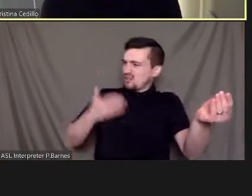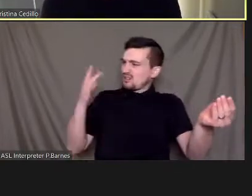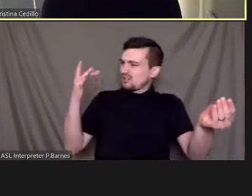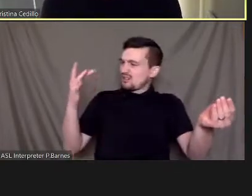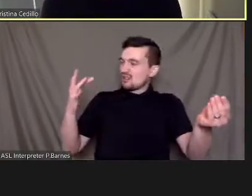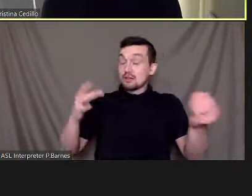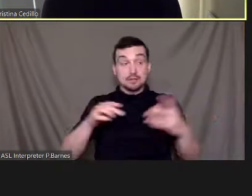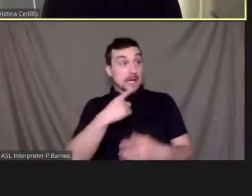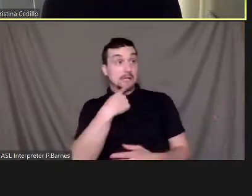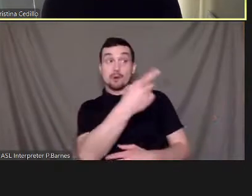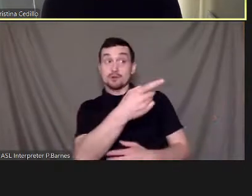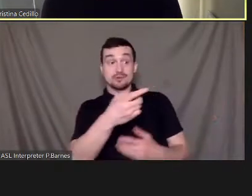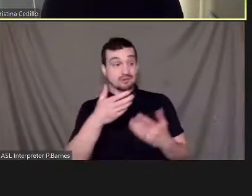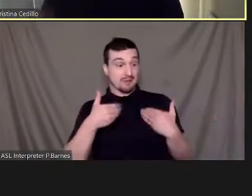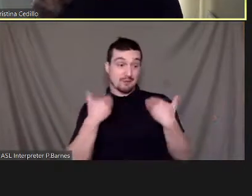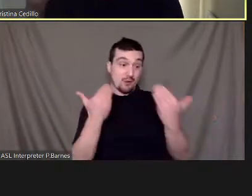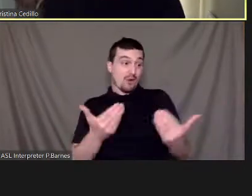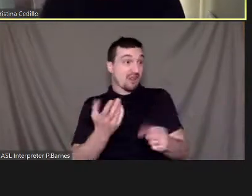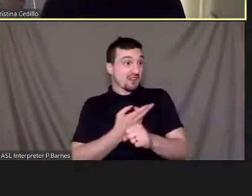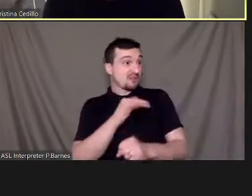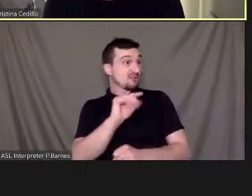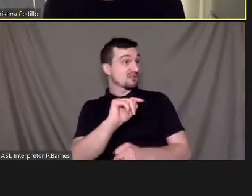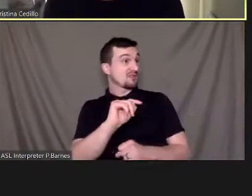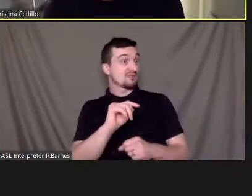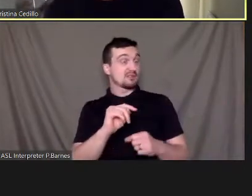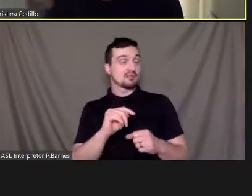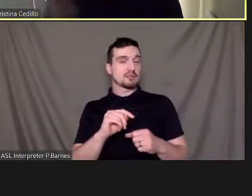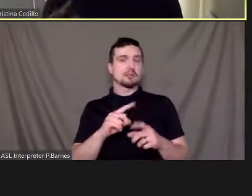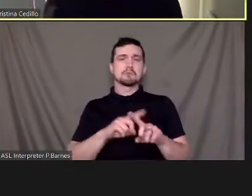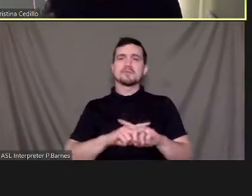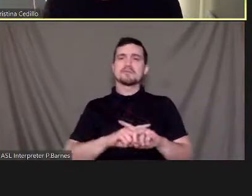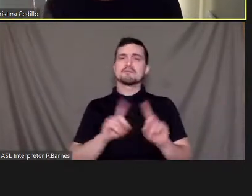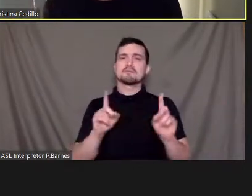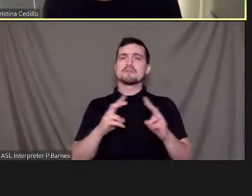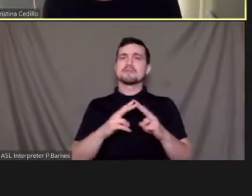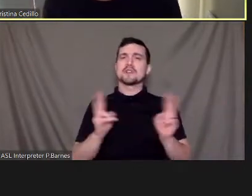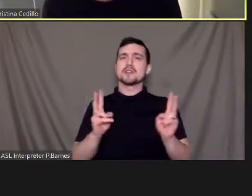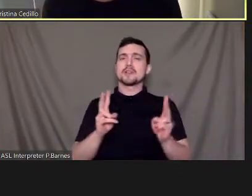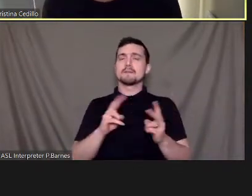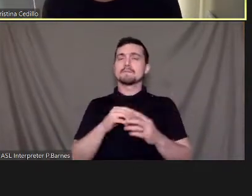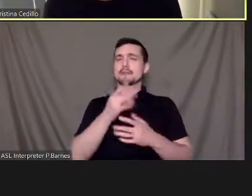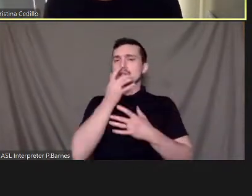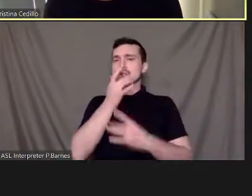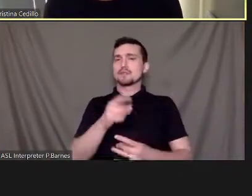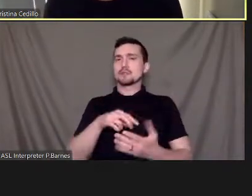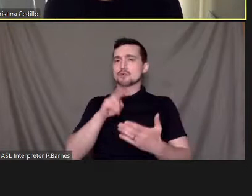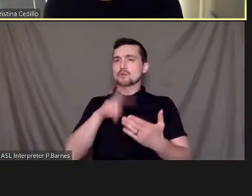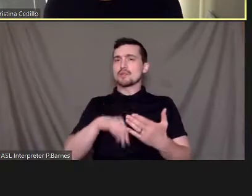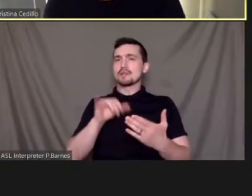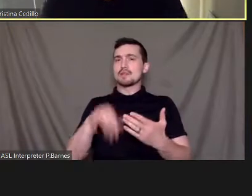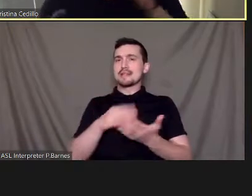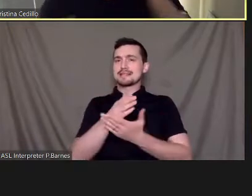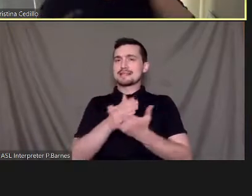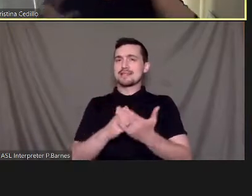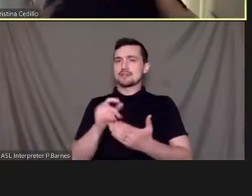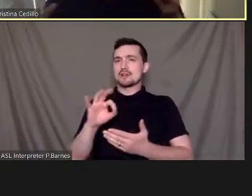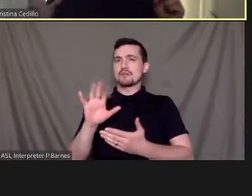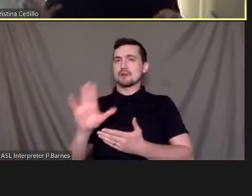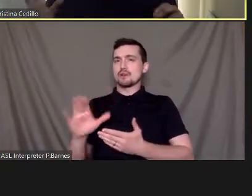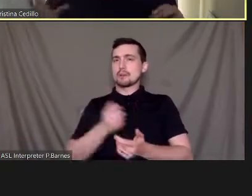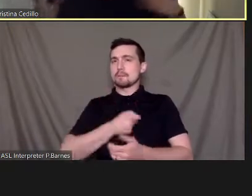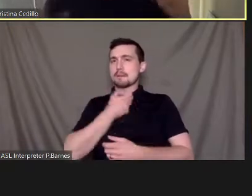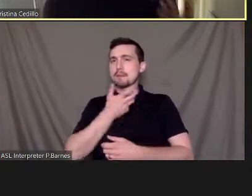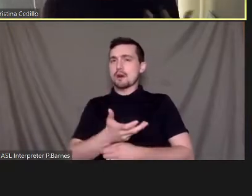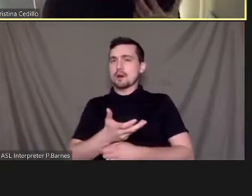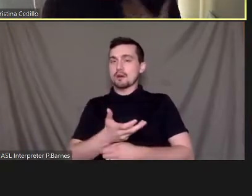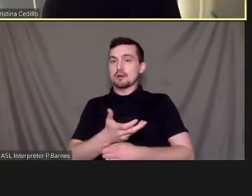But it's interesting because when you read that section of the memoir, it's very clear that part of the thing is